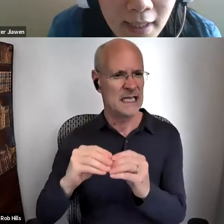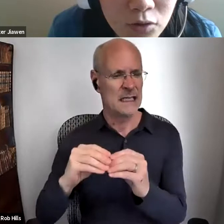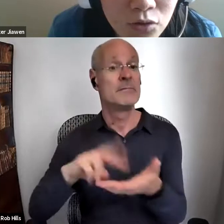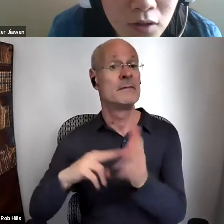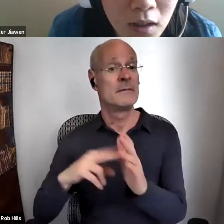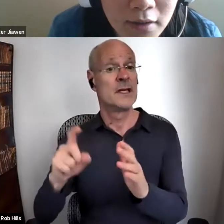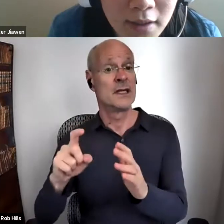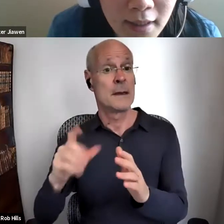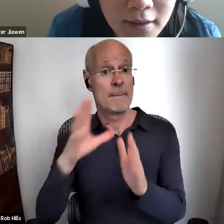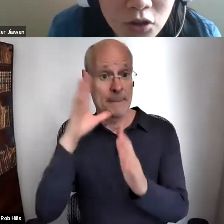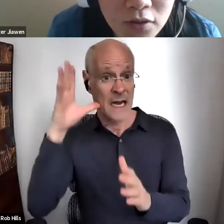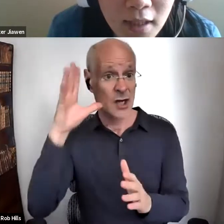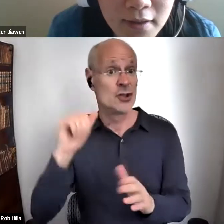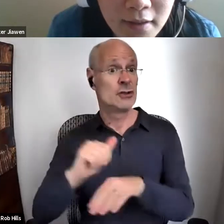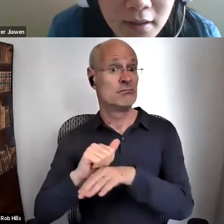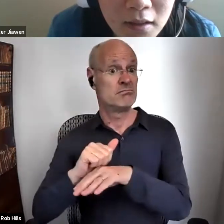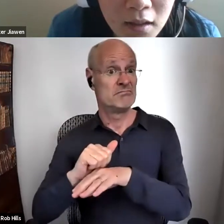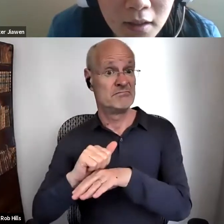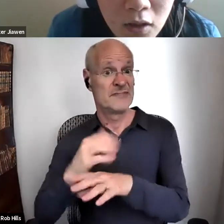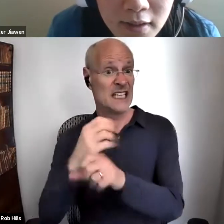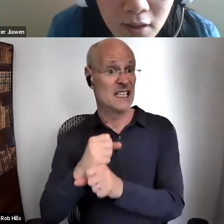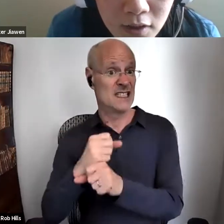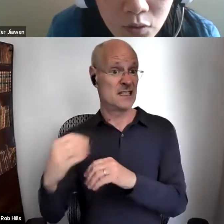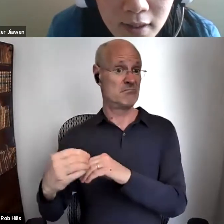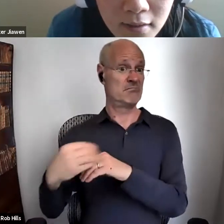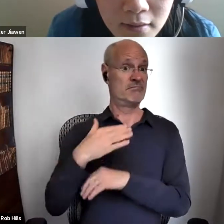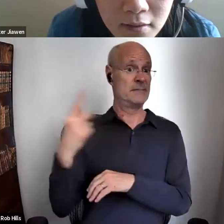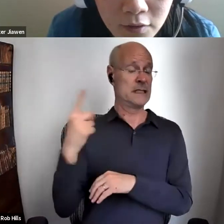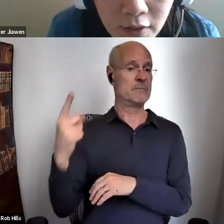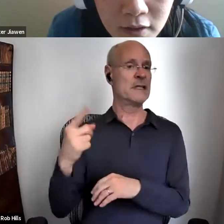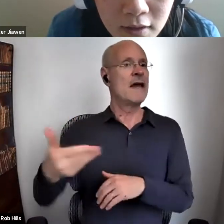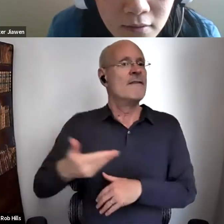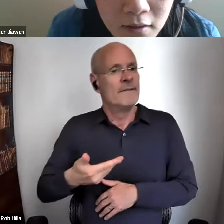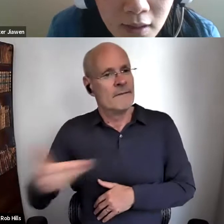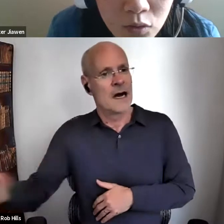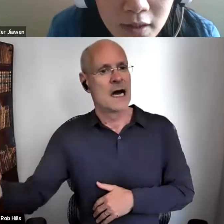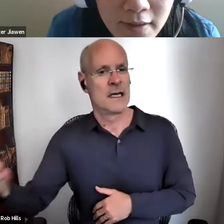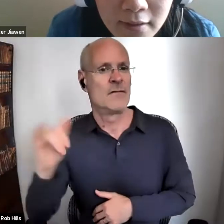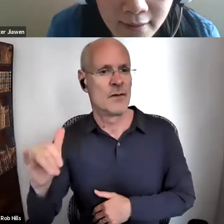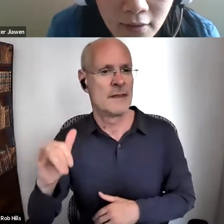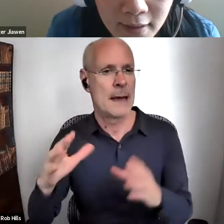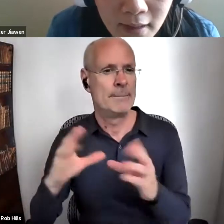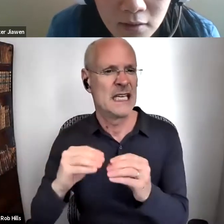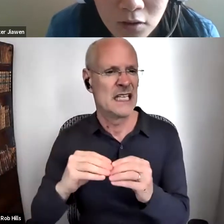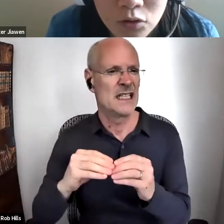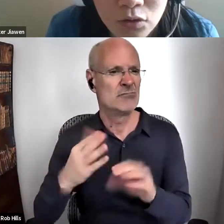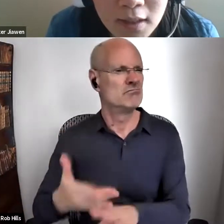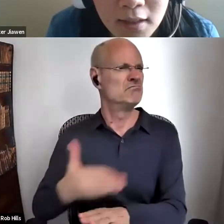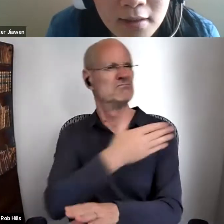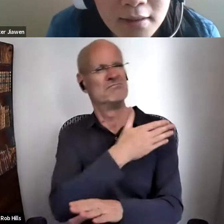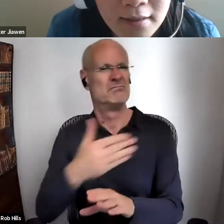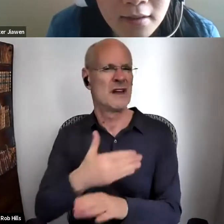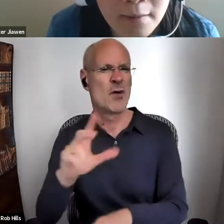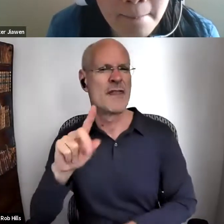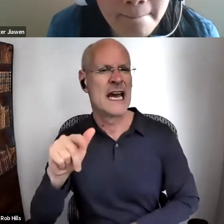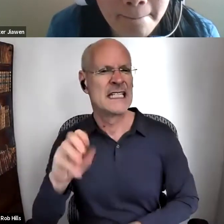to be invited to that meeting way ahead of that particular date. So when you have a moment, pull up your child's IEP,